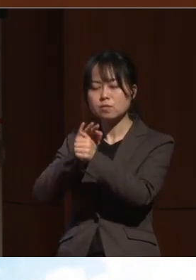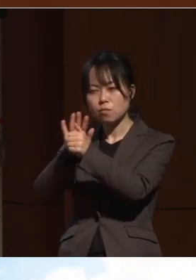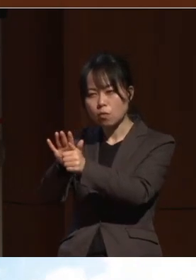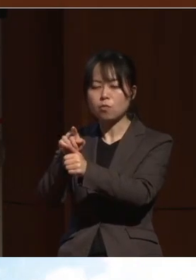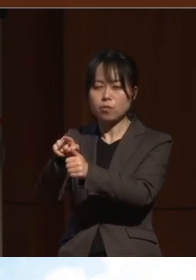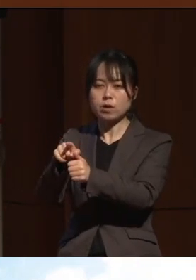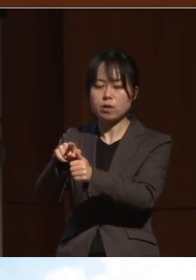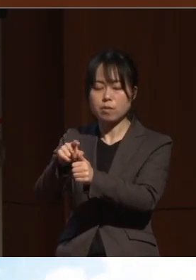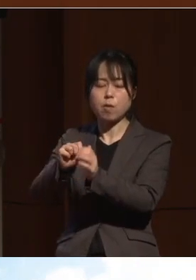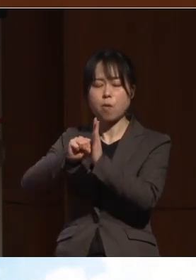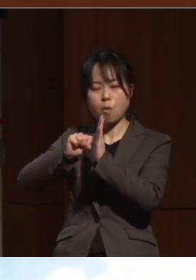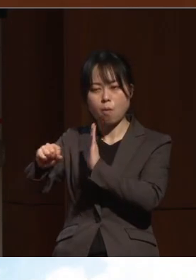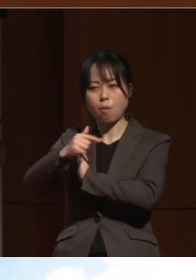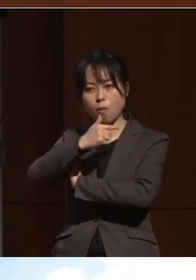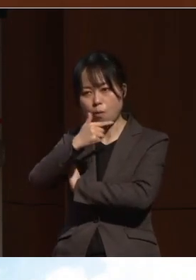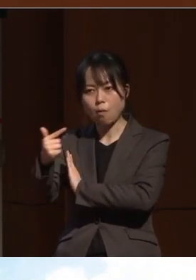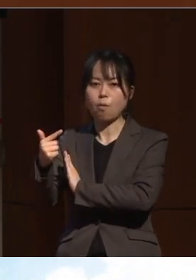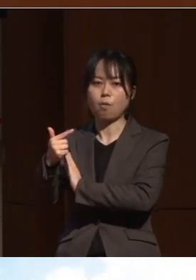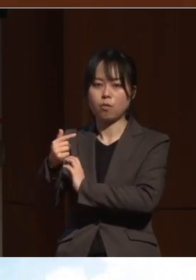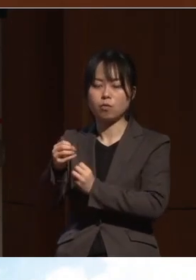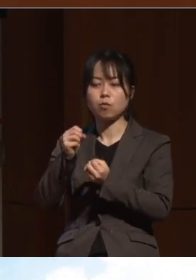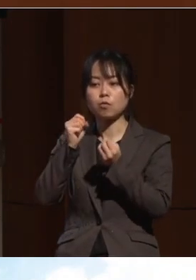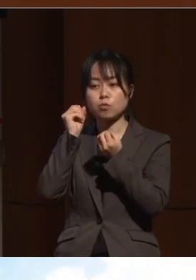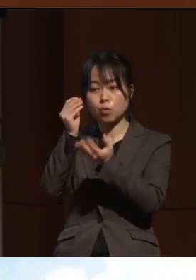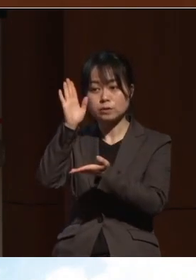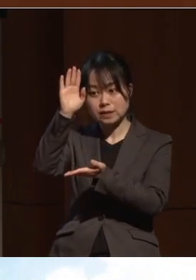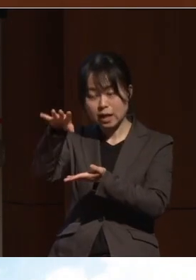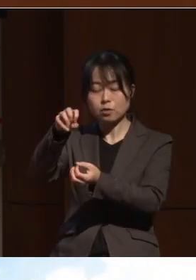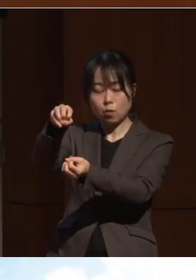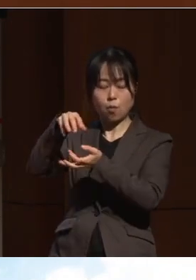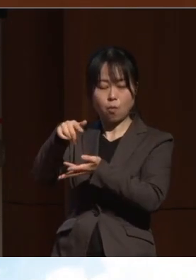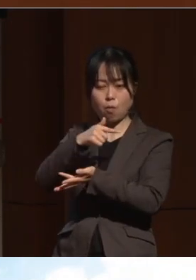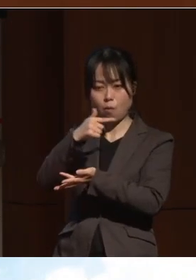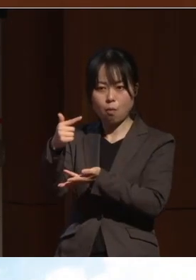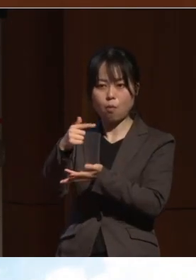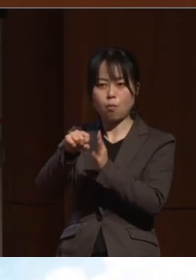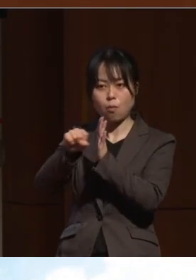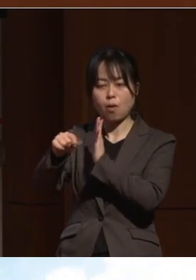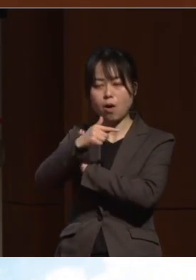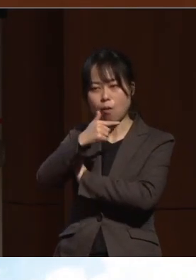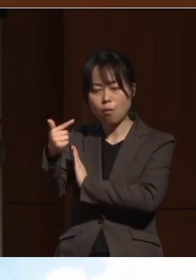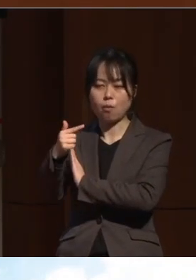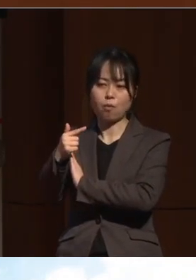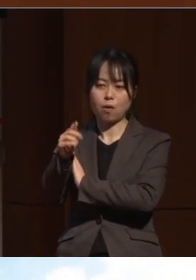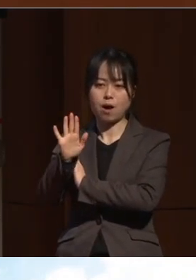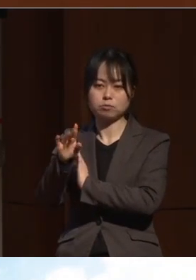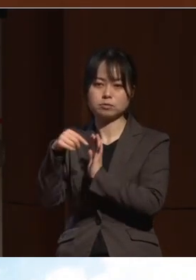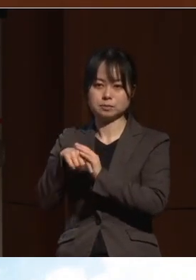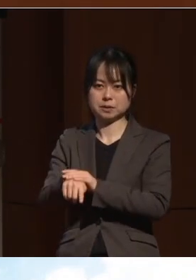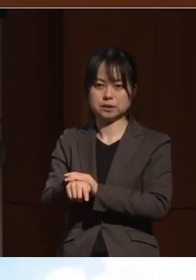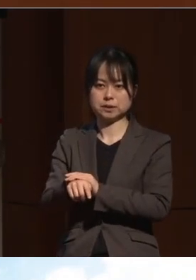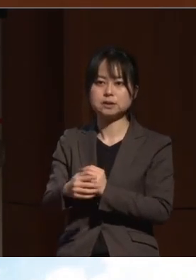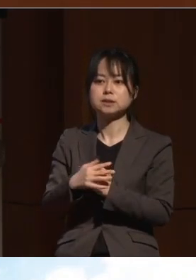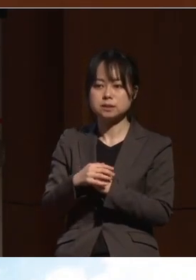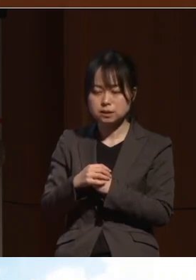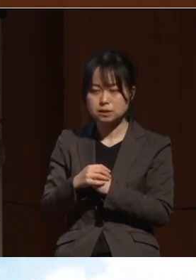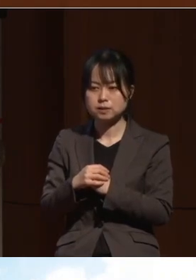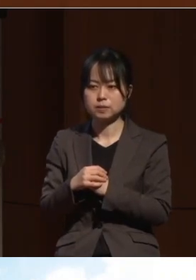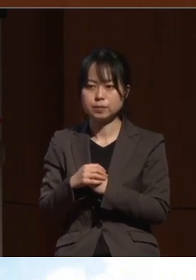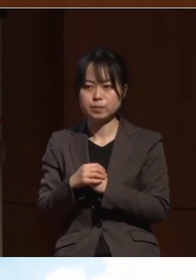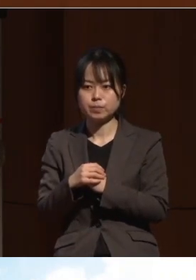with our shared challenge of an ageing society, that return on investment and the ability of health research to boost growth is going to be